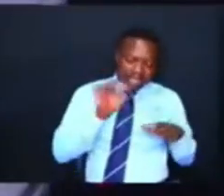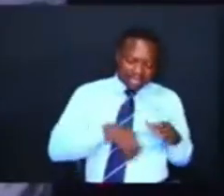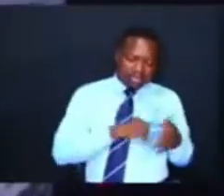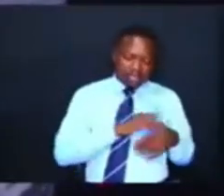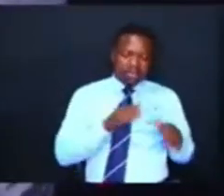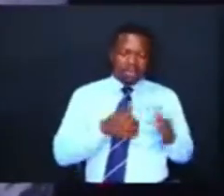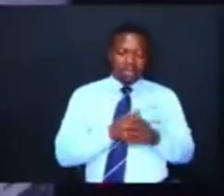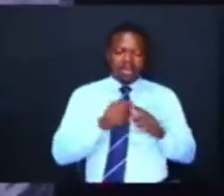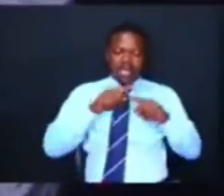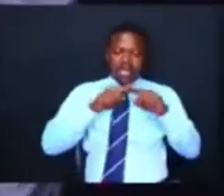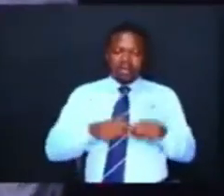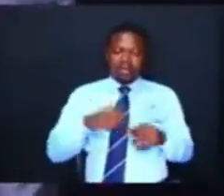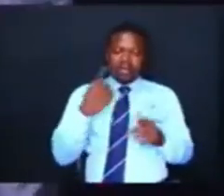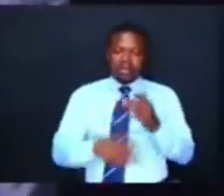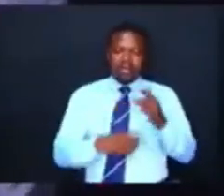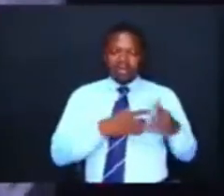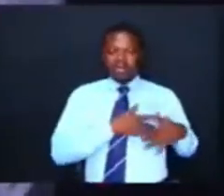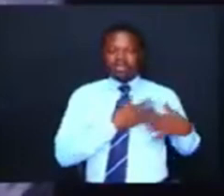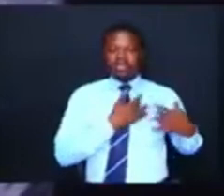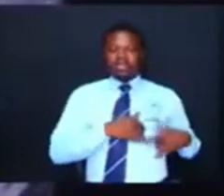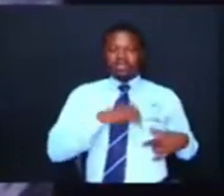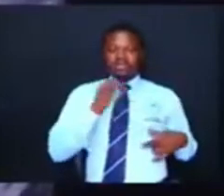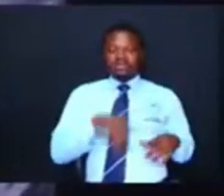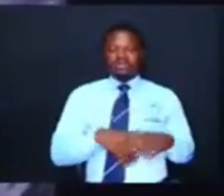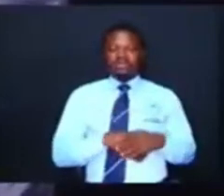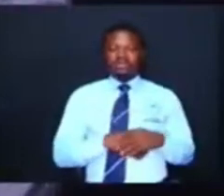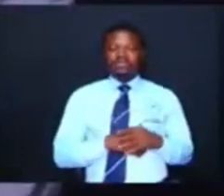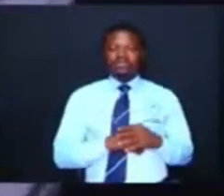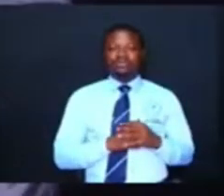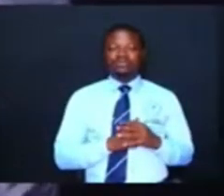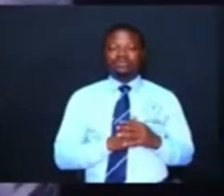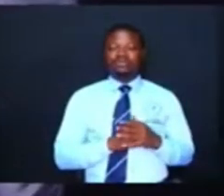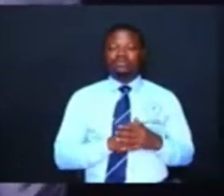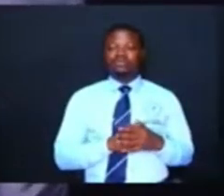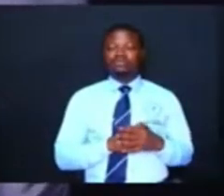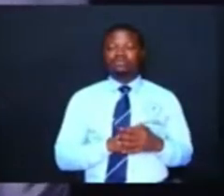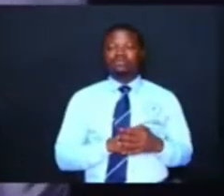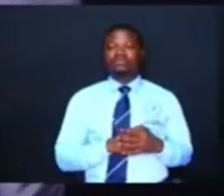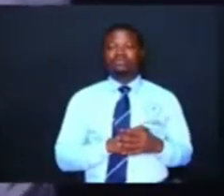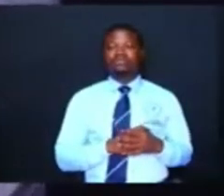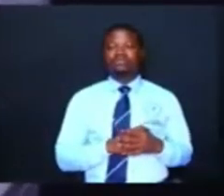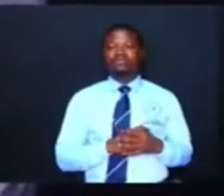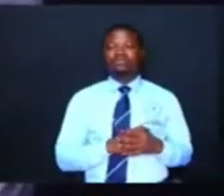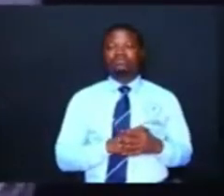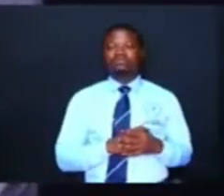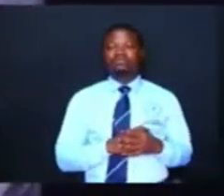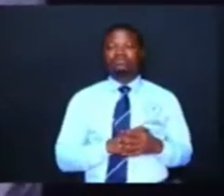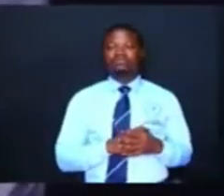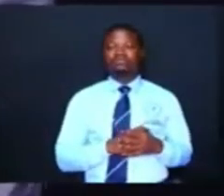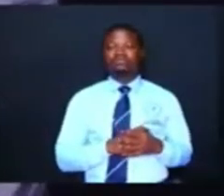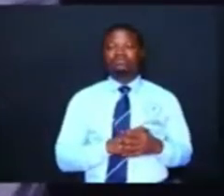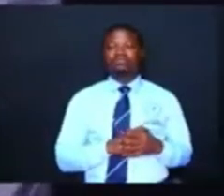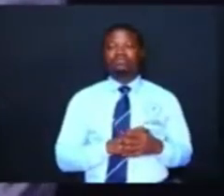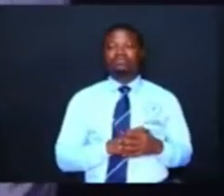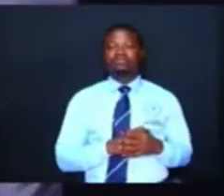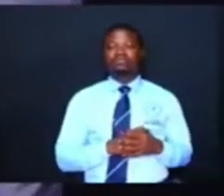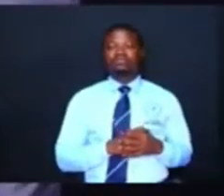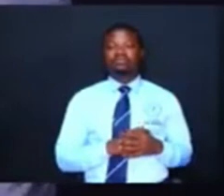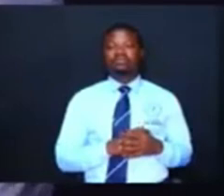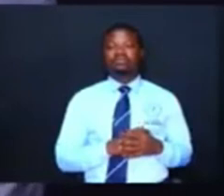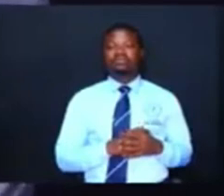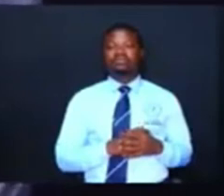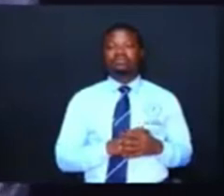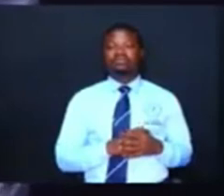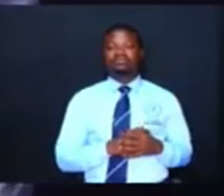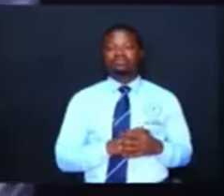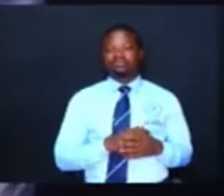bo ho ban esan se nipa de ye na brabo ninsem ene na mamu ntu nyinara ifi akuma nim. Yes, it comes from the heart. And this